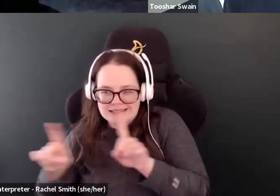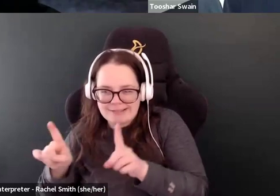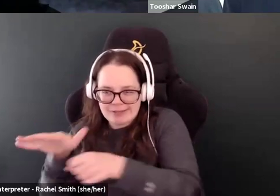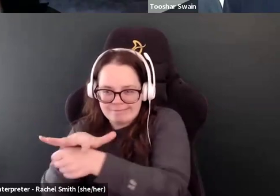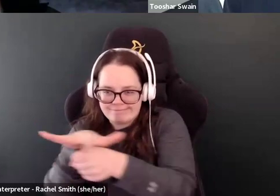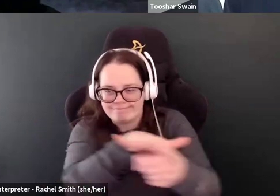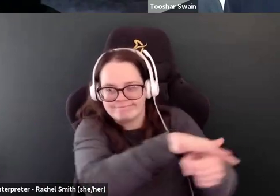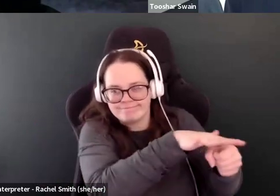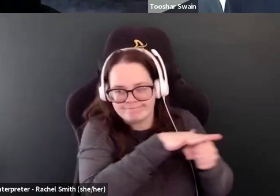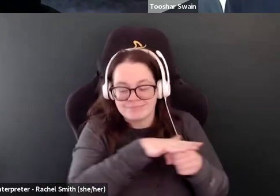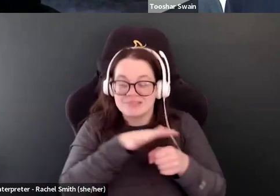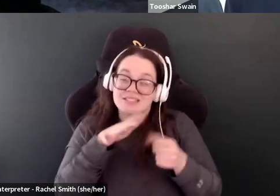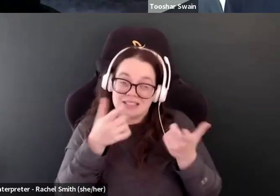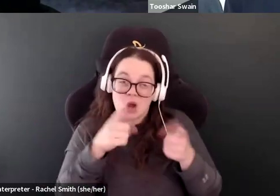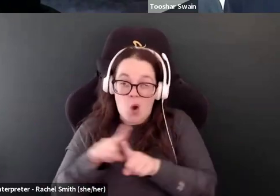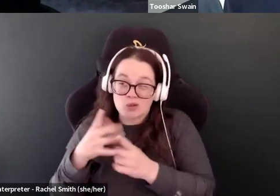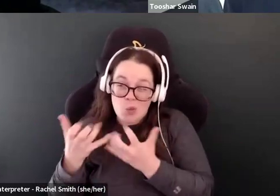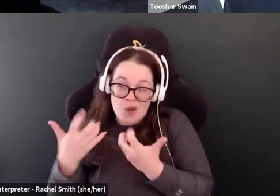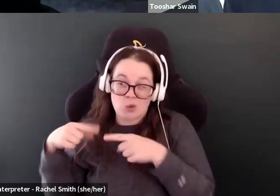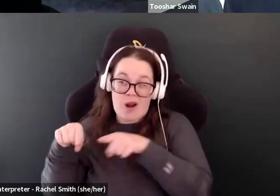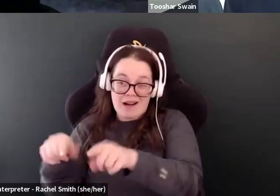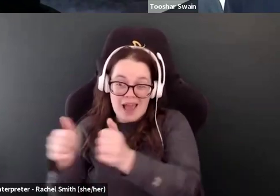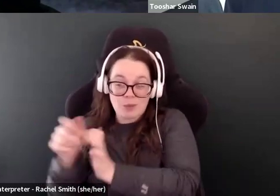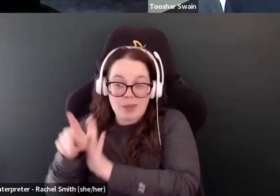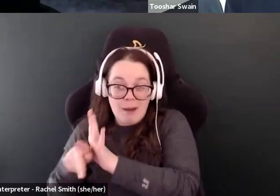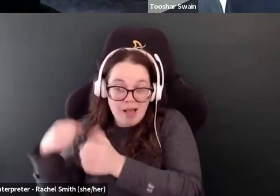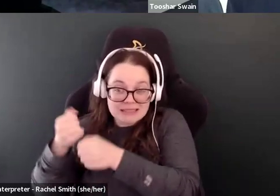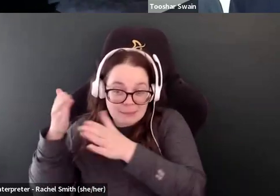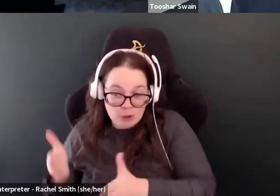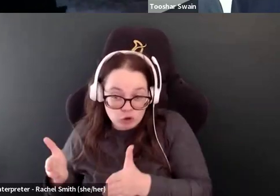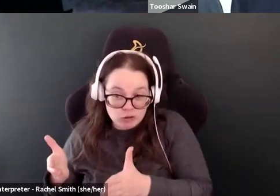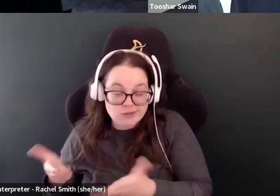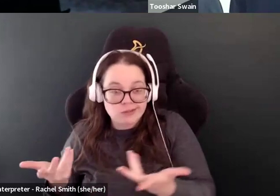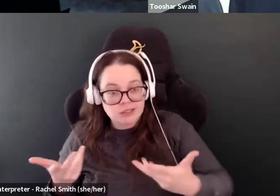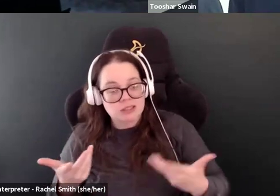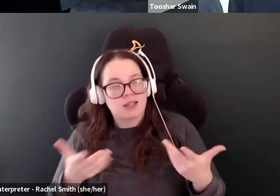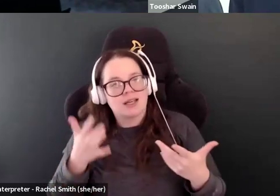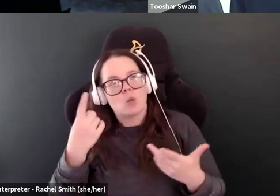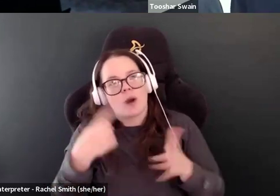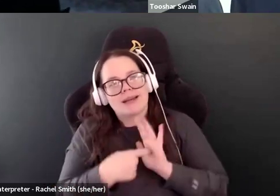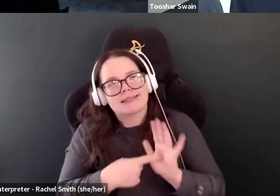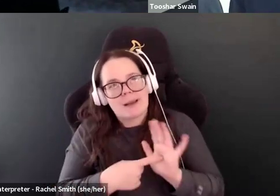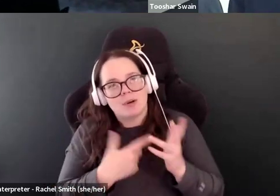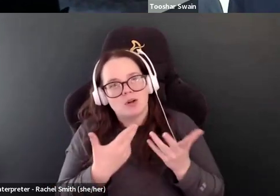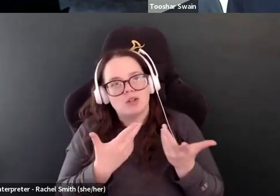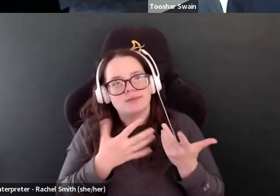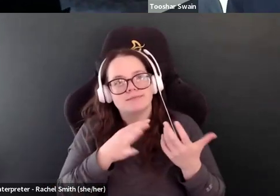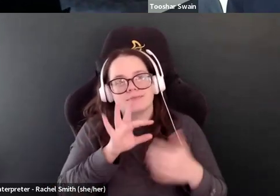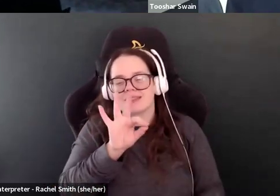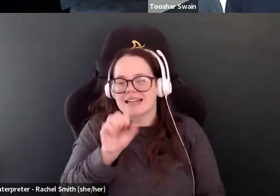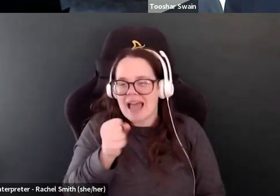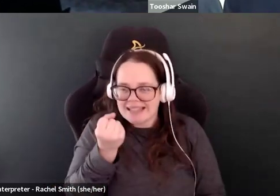to that. And I'll just use an example. In the 90s and early 2000s,